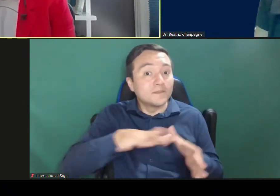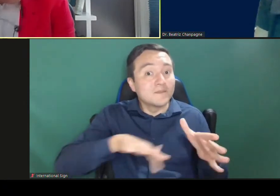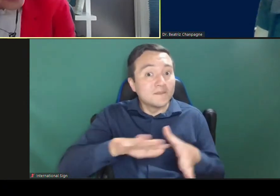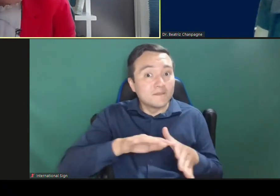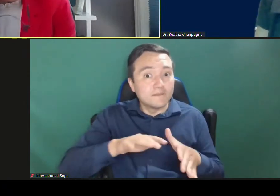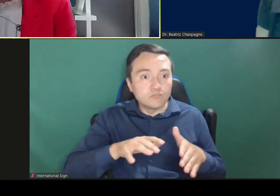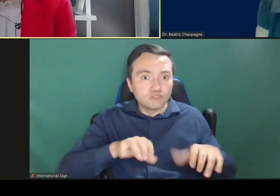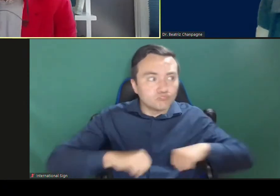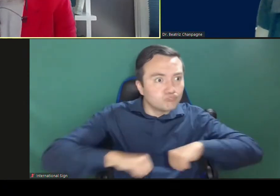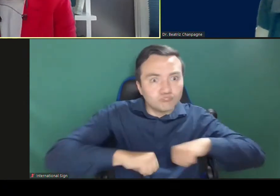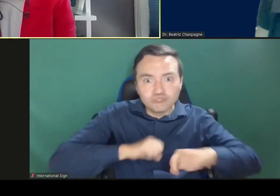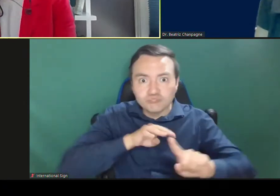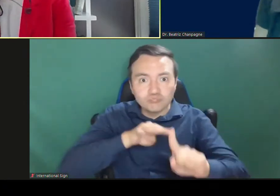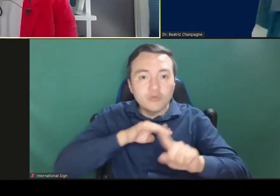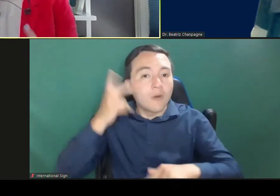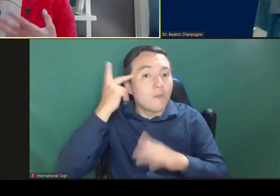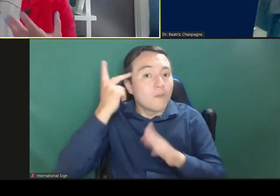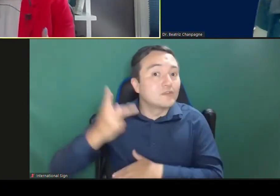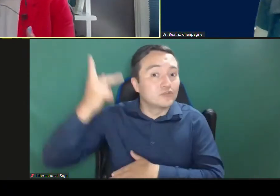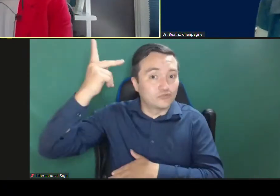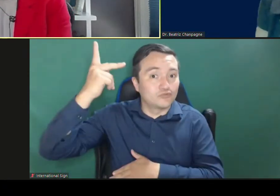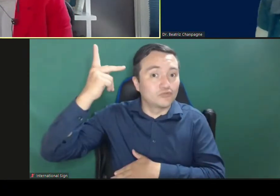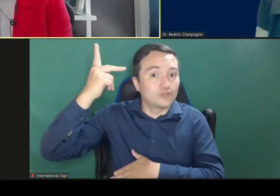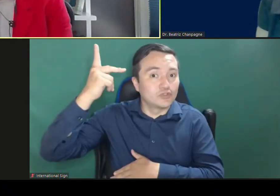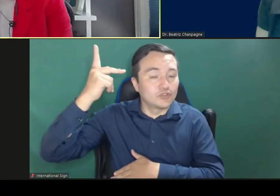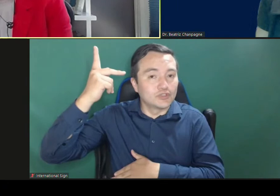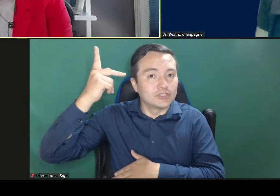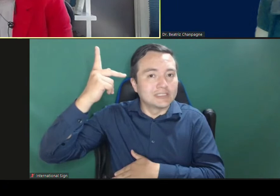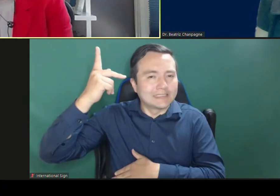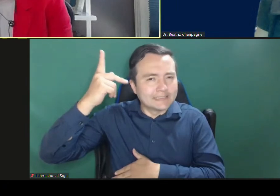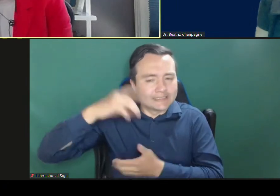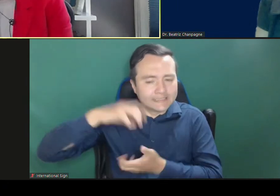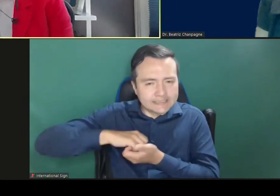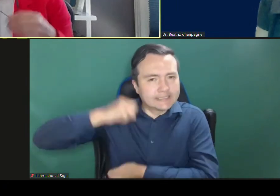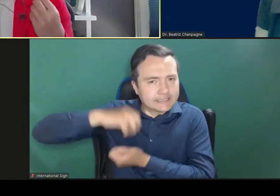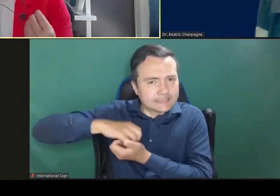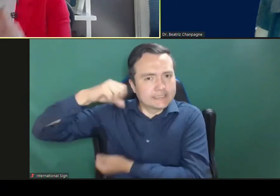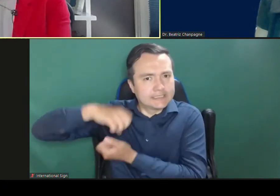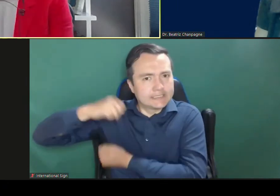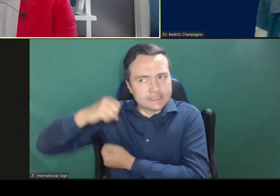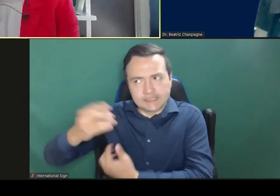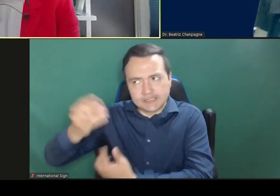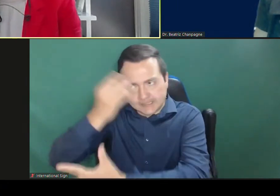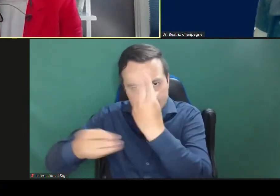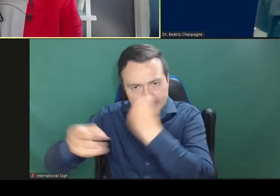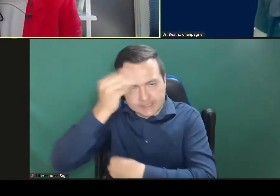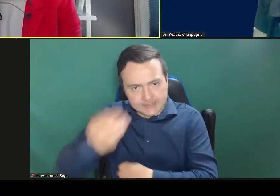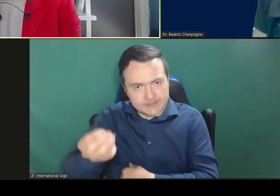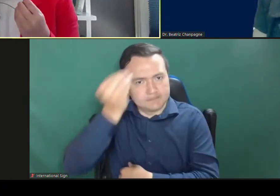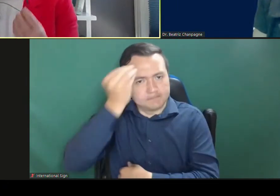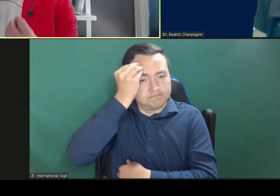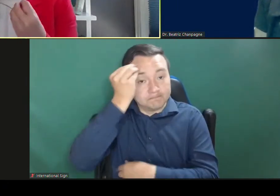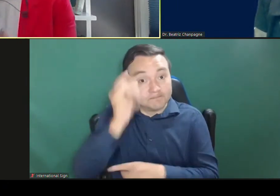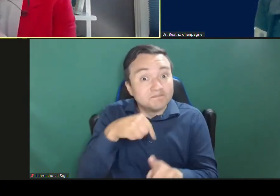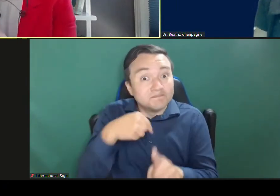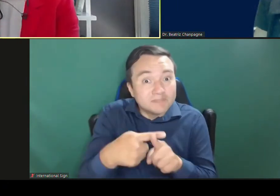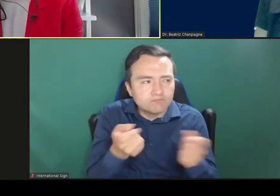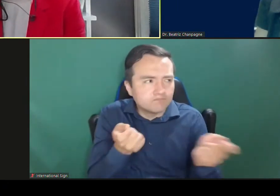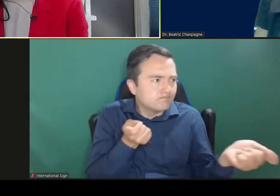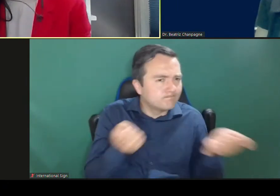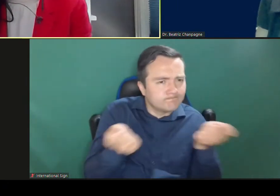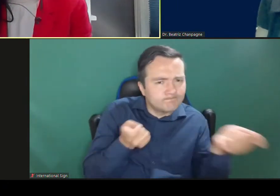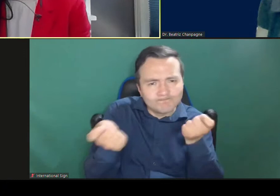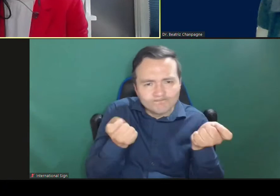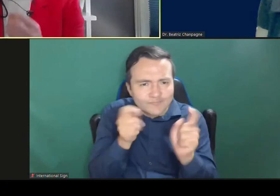of professionalizing civil society, also in terms of resources that allow us to have a professional approach,